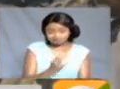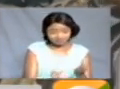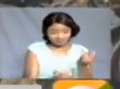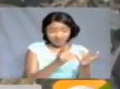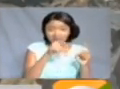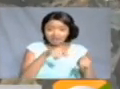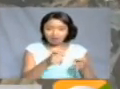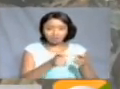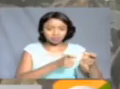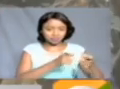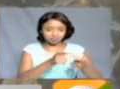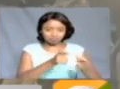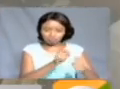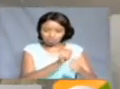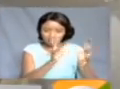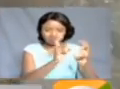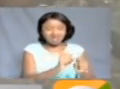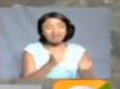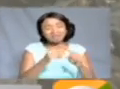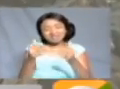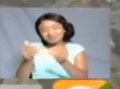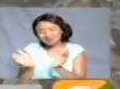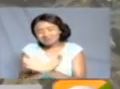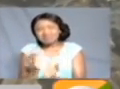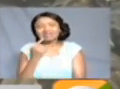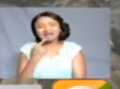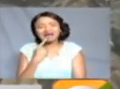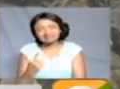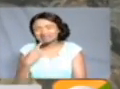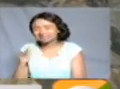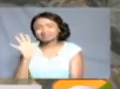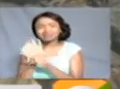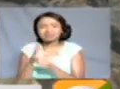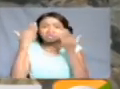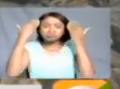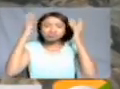this slum, for hundreds of families, their future remains uncertain on just what next.